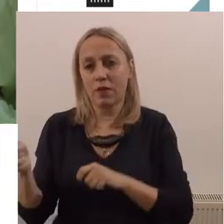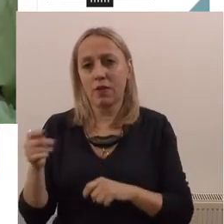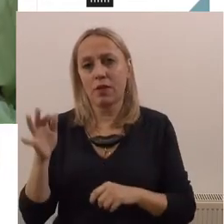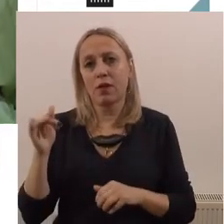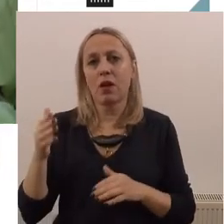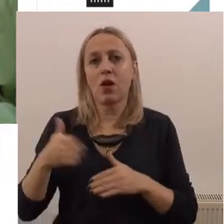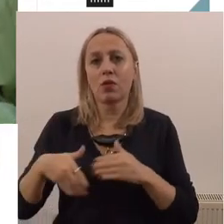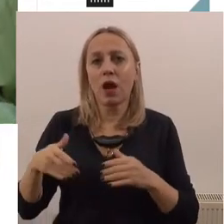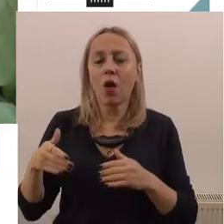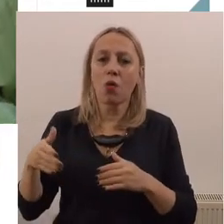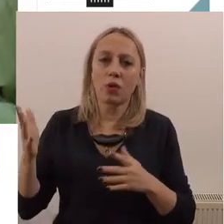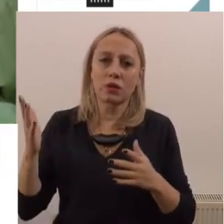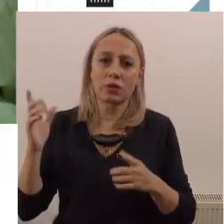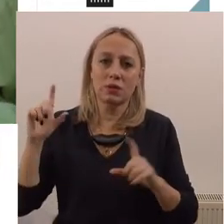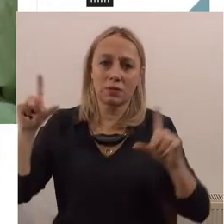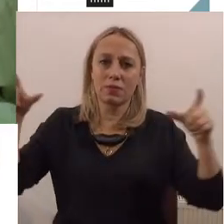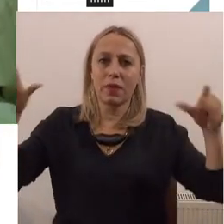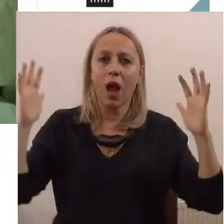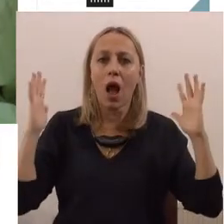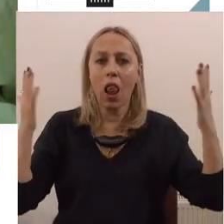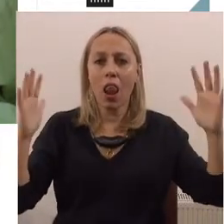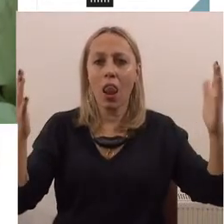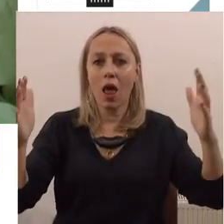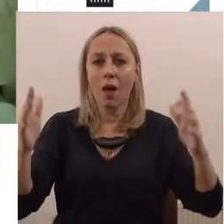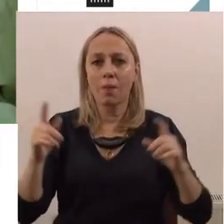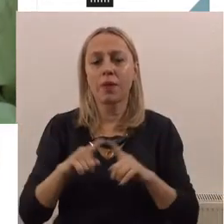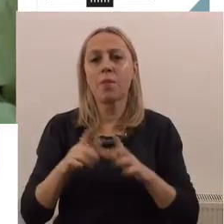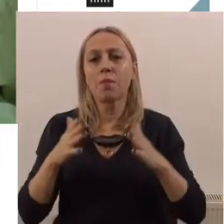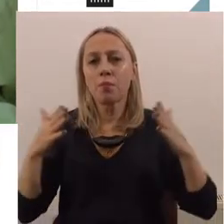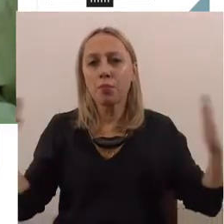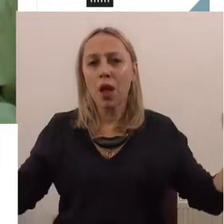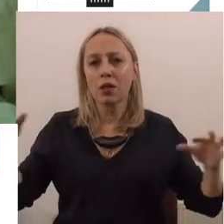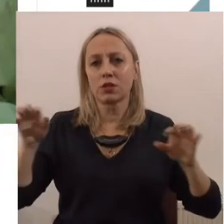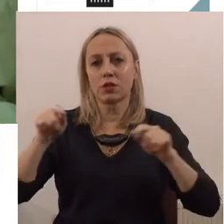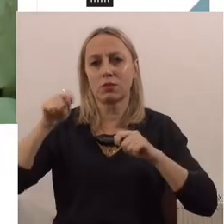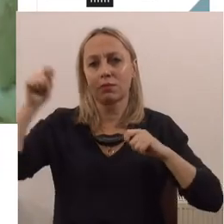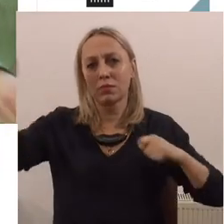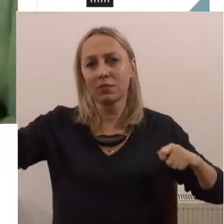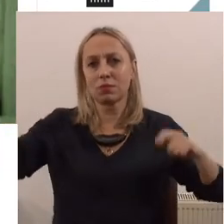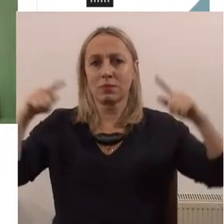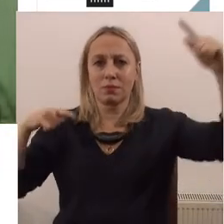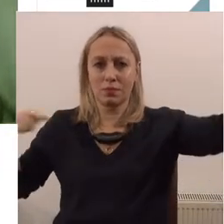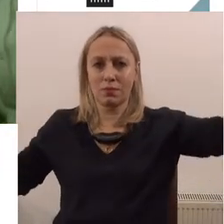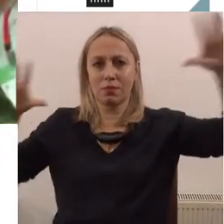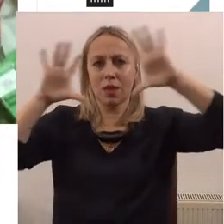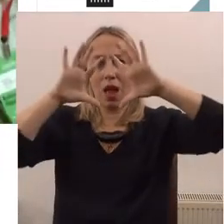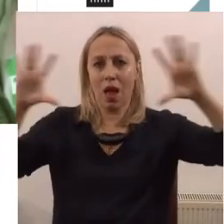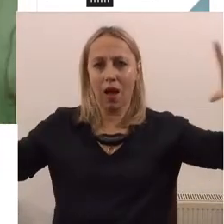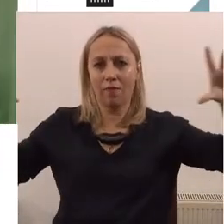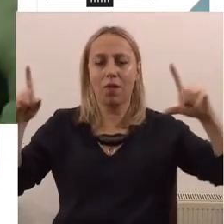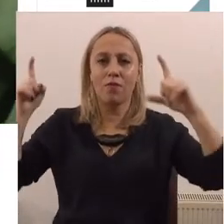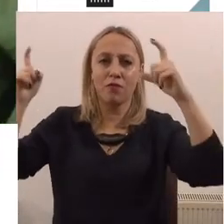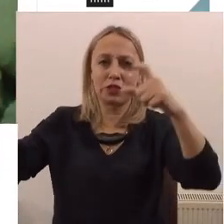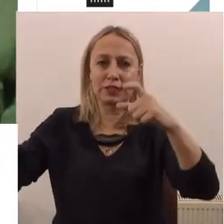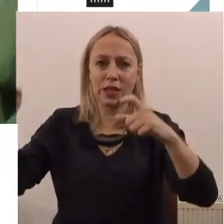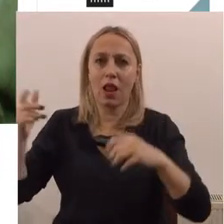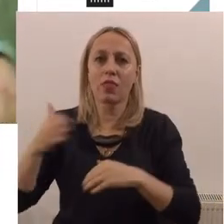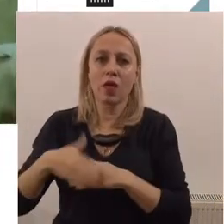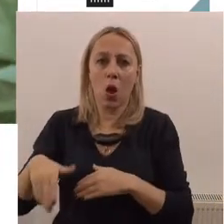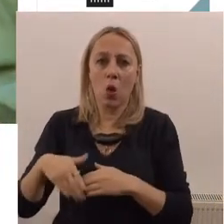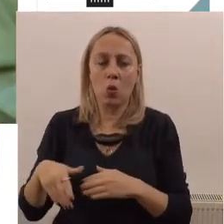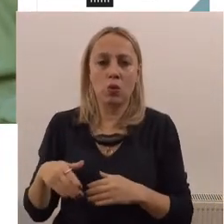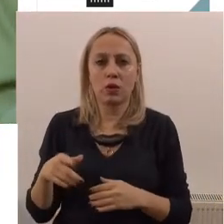came back to Vuxa, and it was exhibited in one of the parks. So it consists of stands